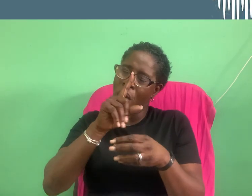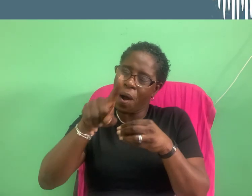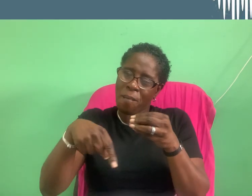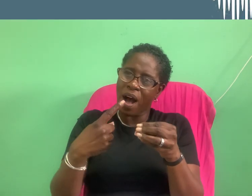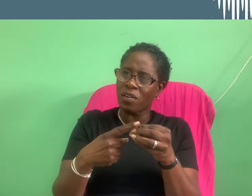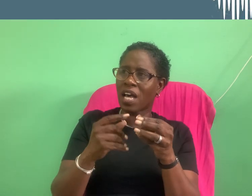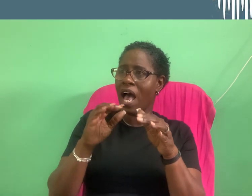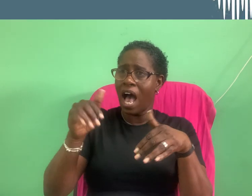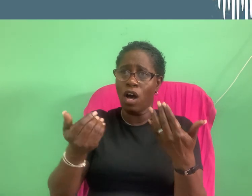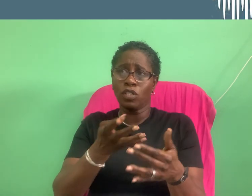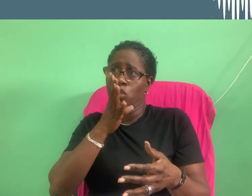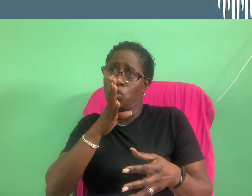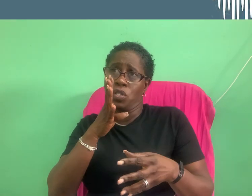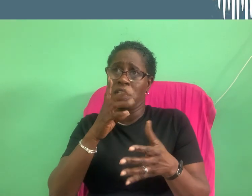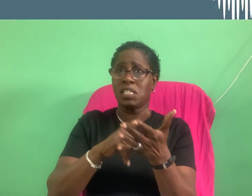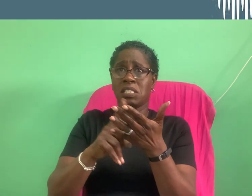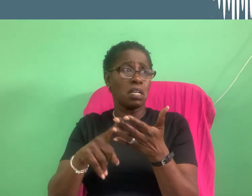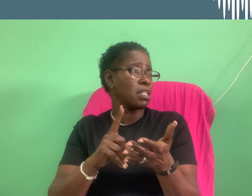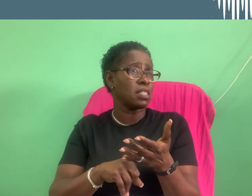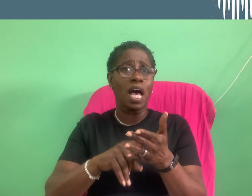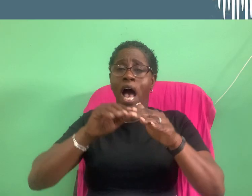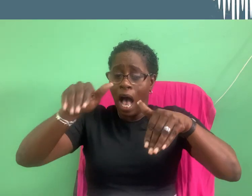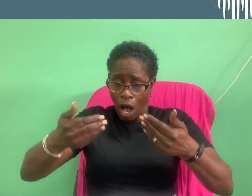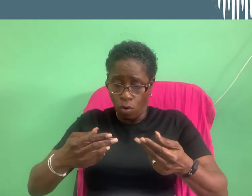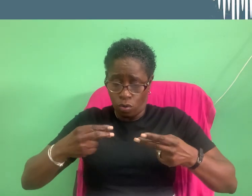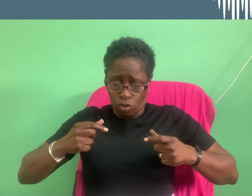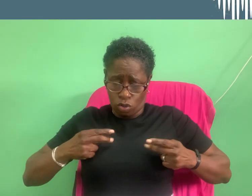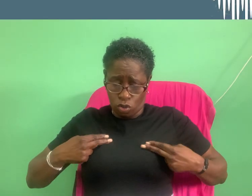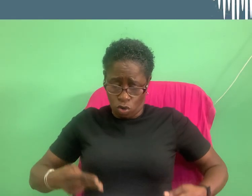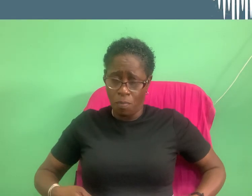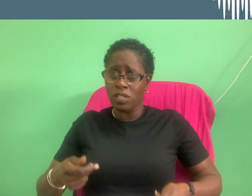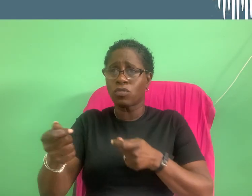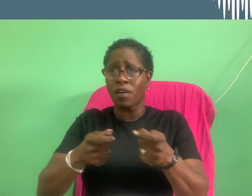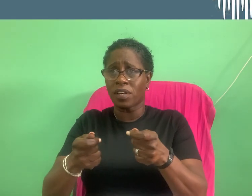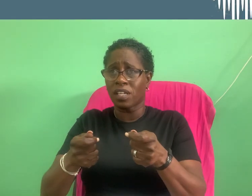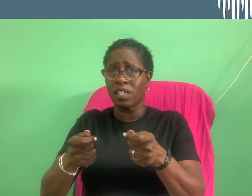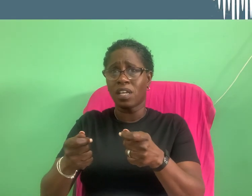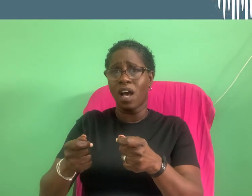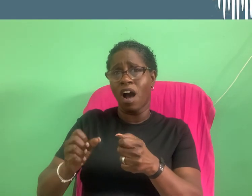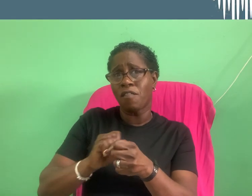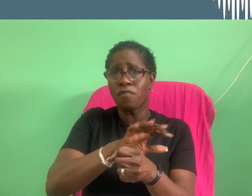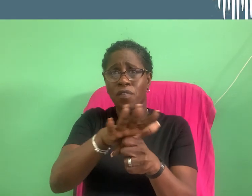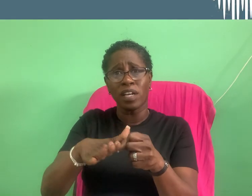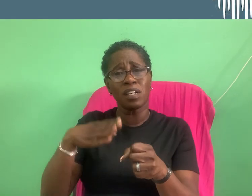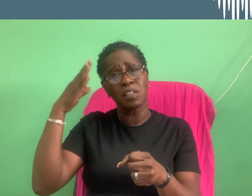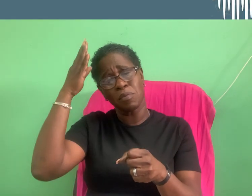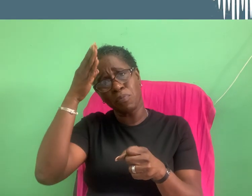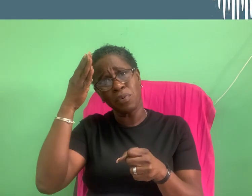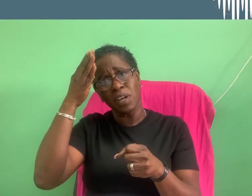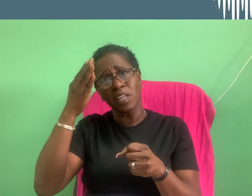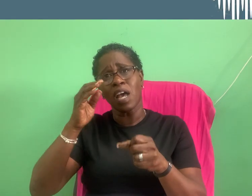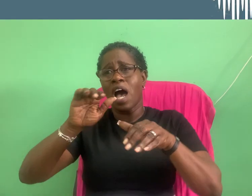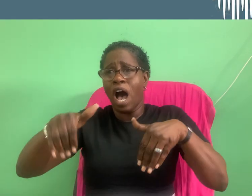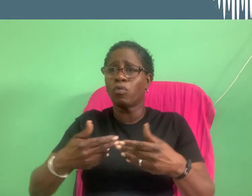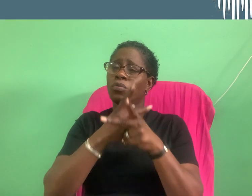larger topics like the impact of trafficking and trauma on the brain and complex trauma and how we care for people who've experienced